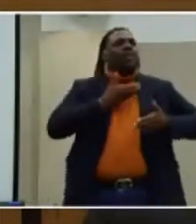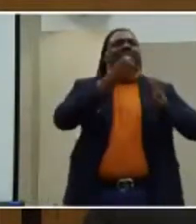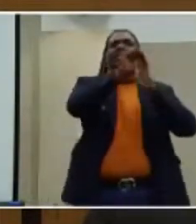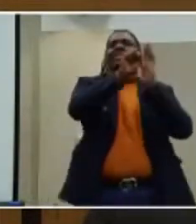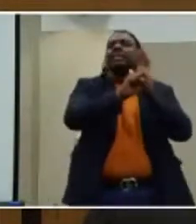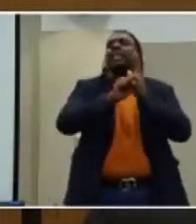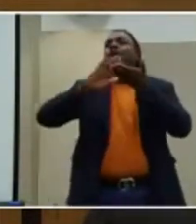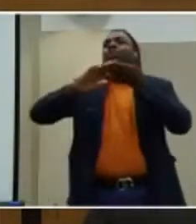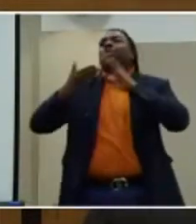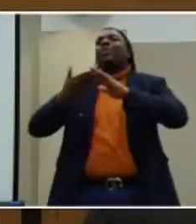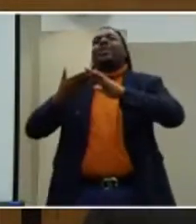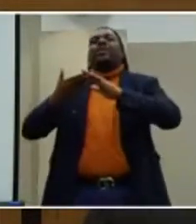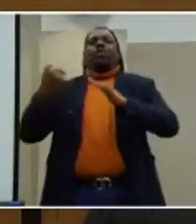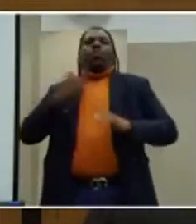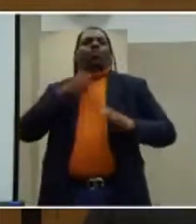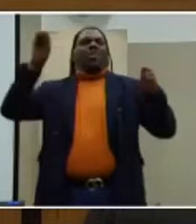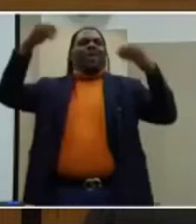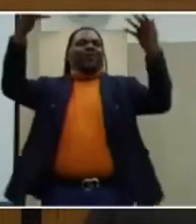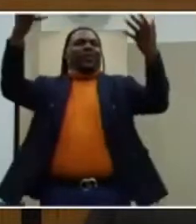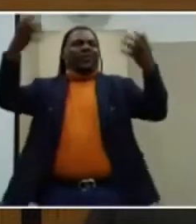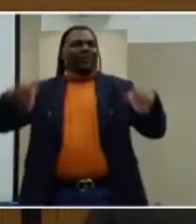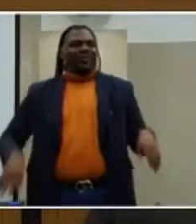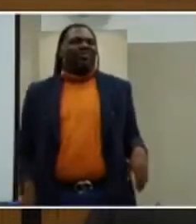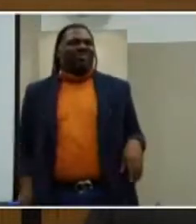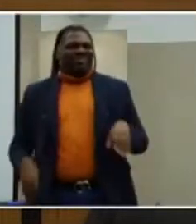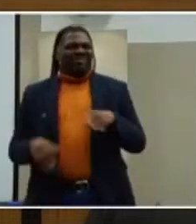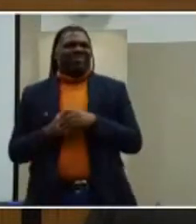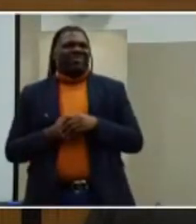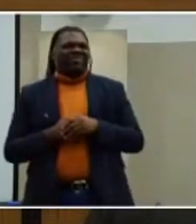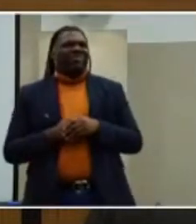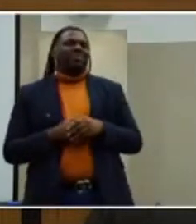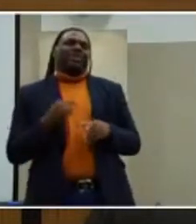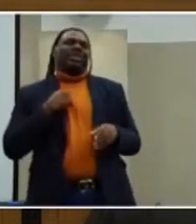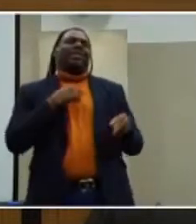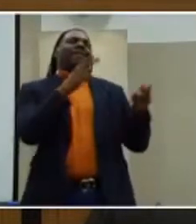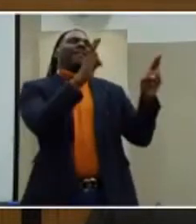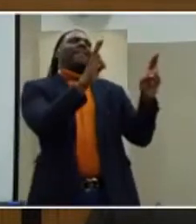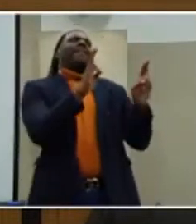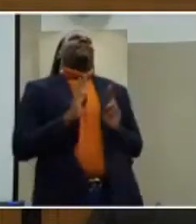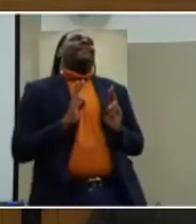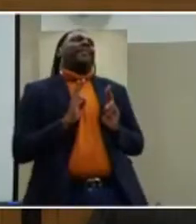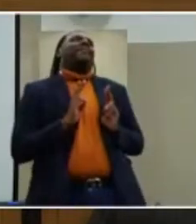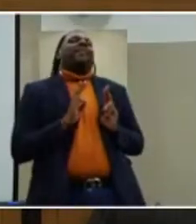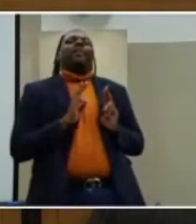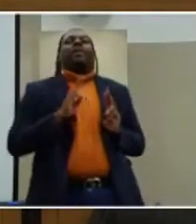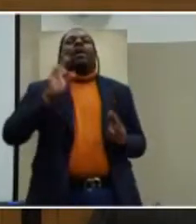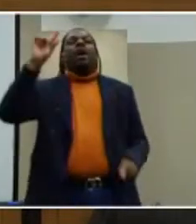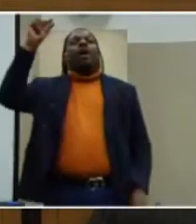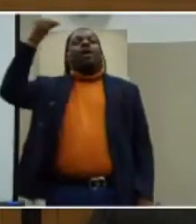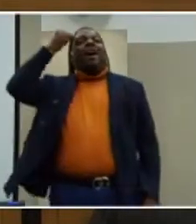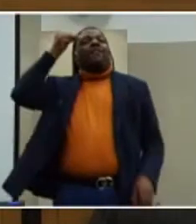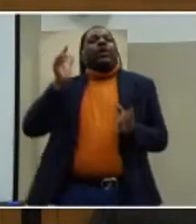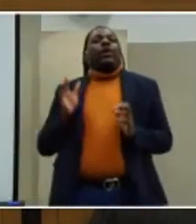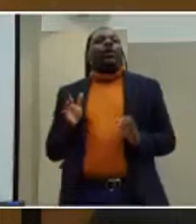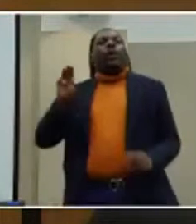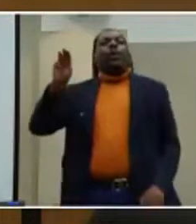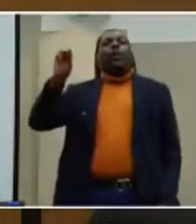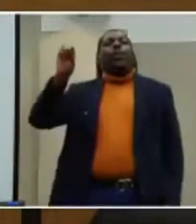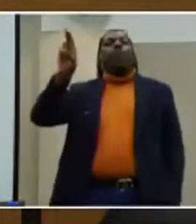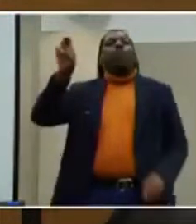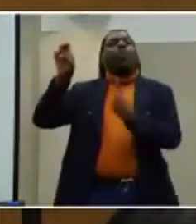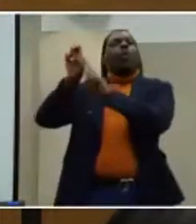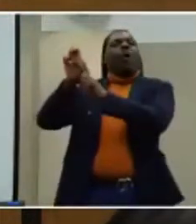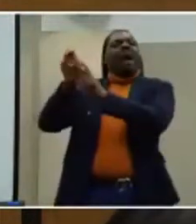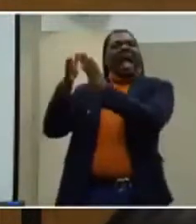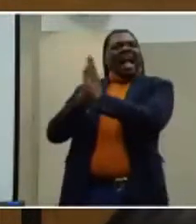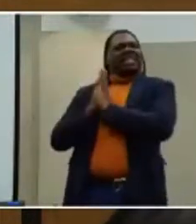our community has to offer. I was truly honored that Governor Moore asked me to continue to